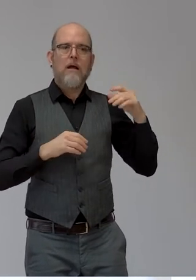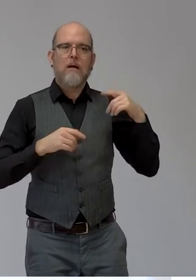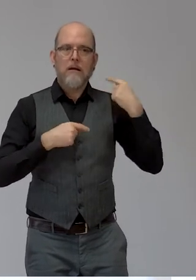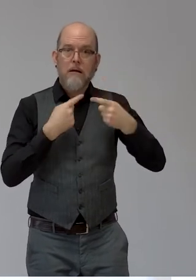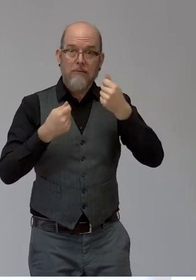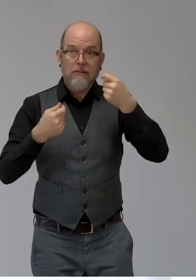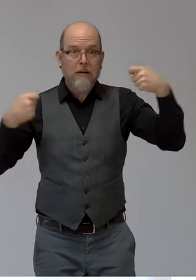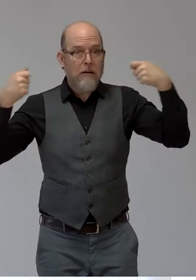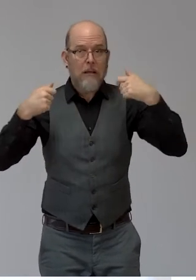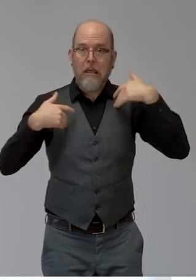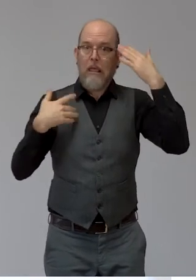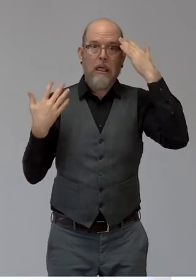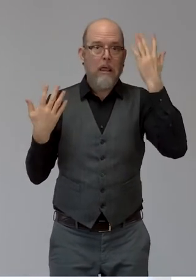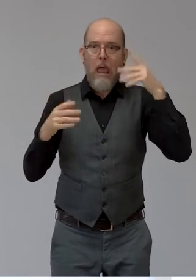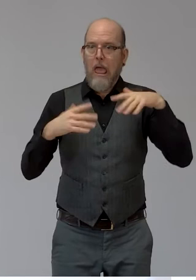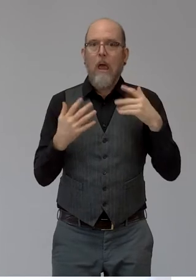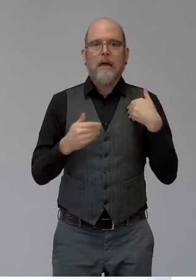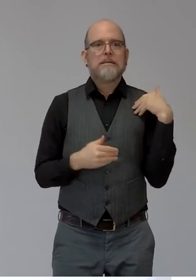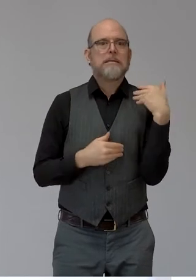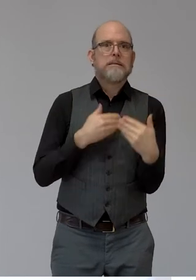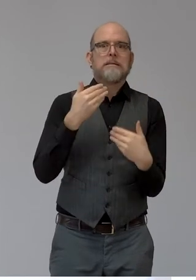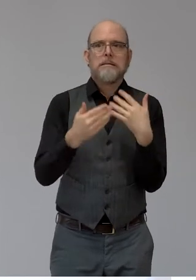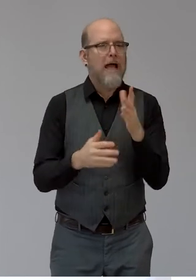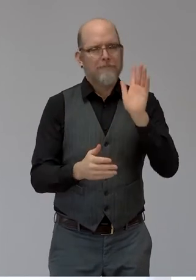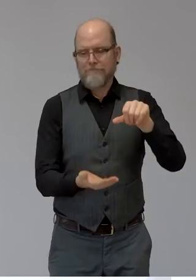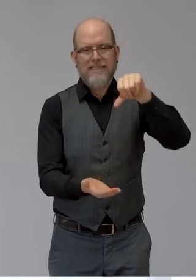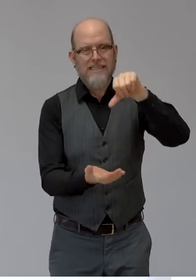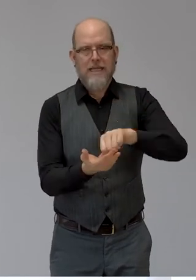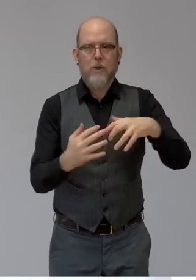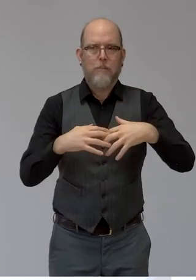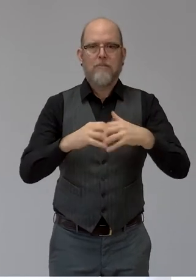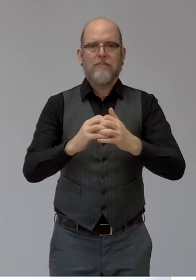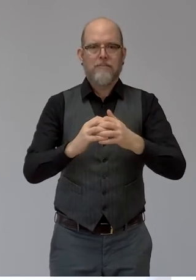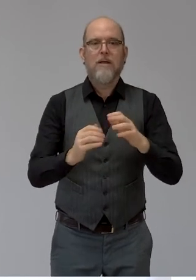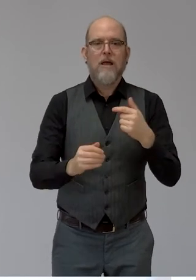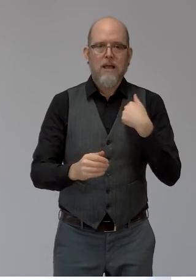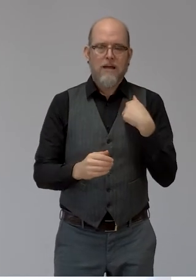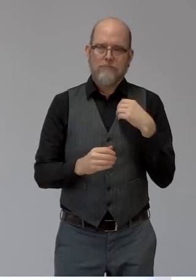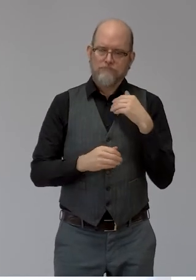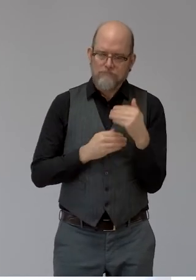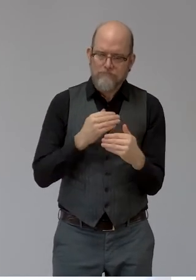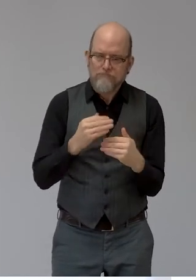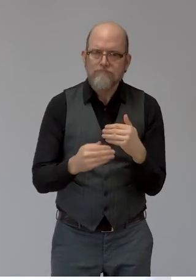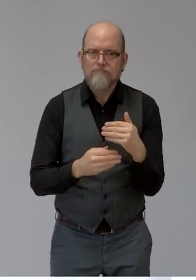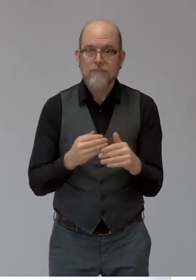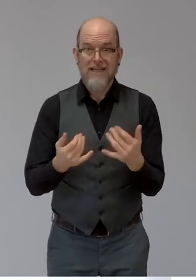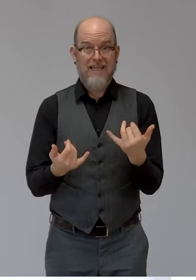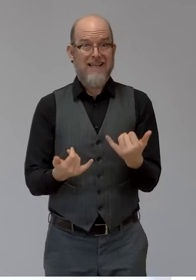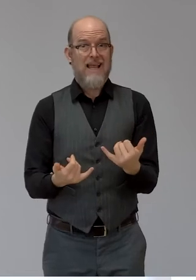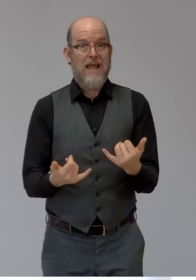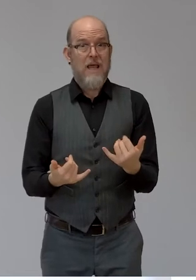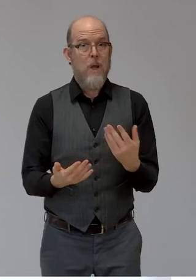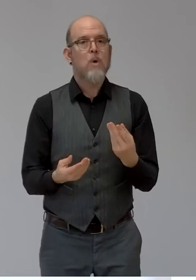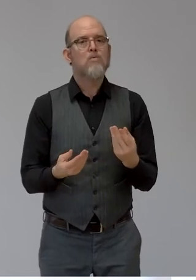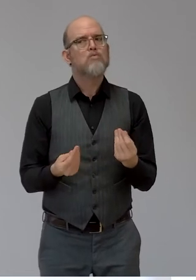to build the center. And that's how we did. And now we provide